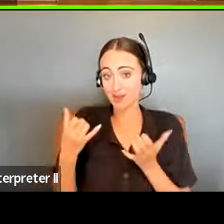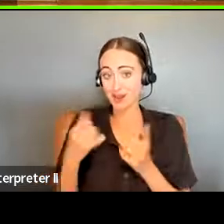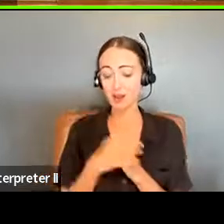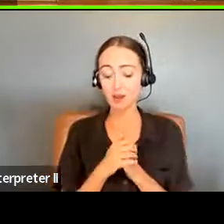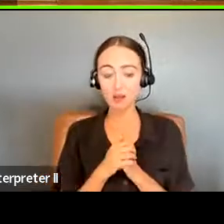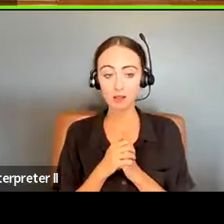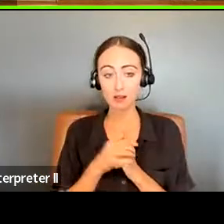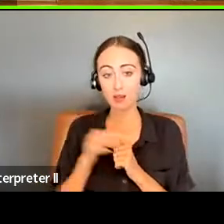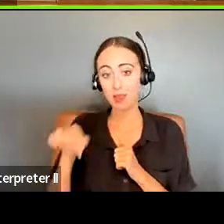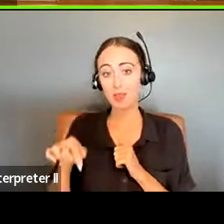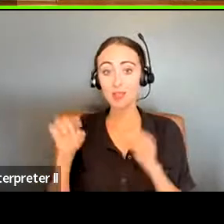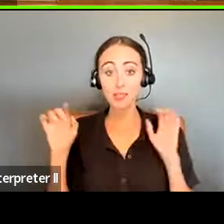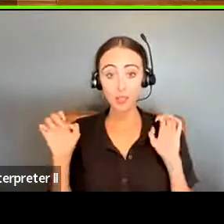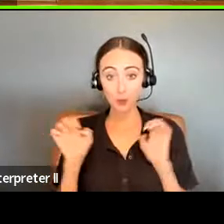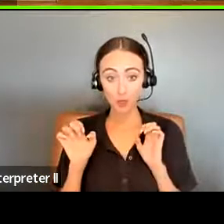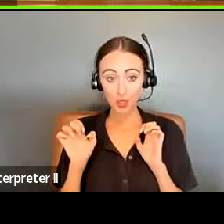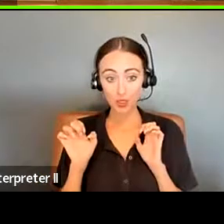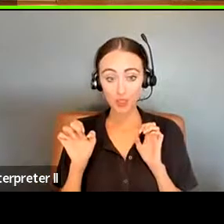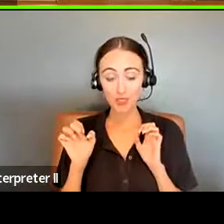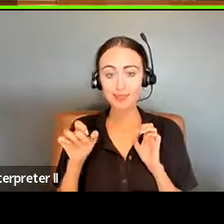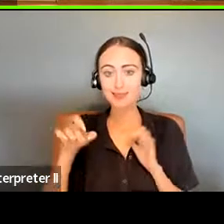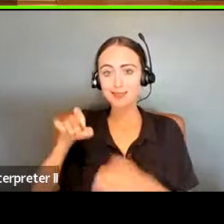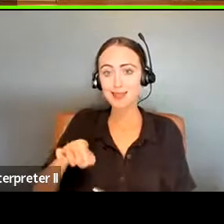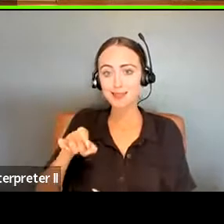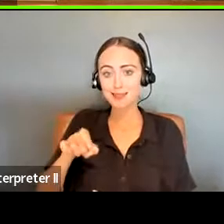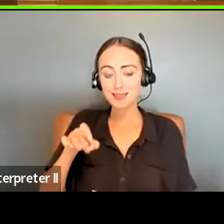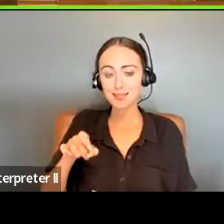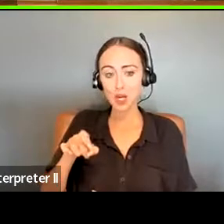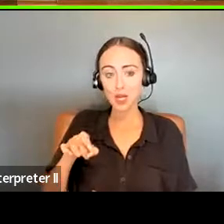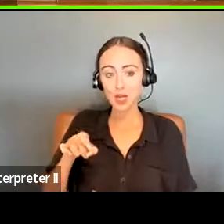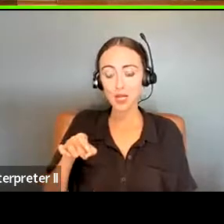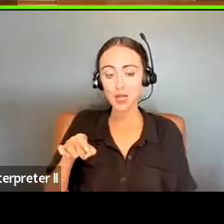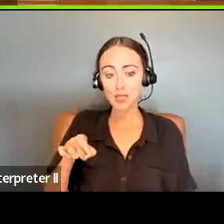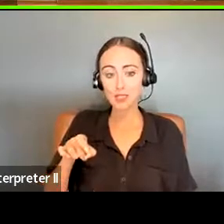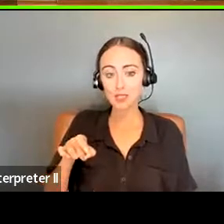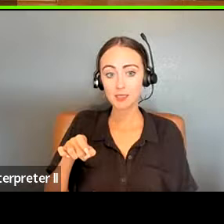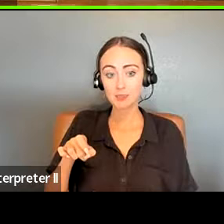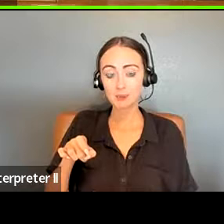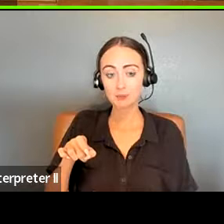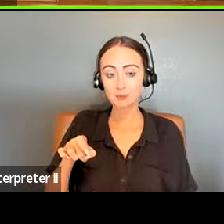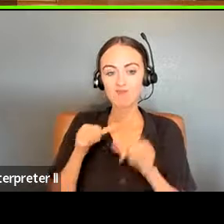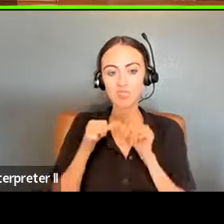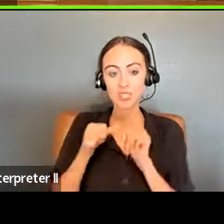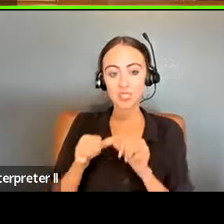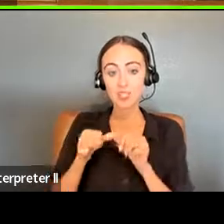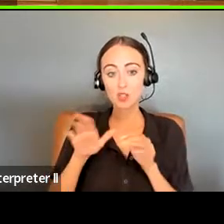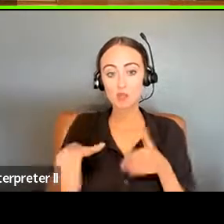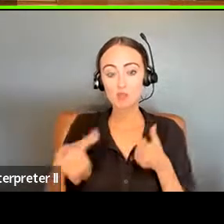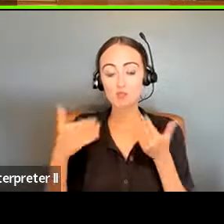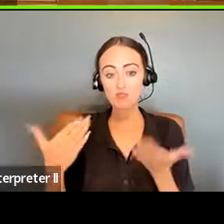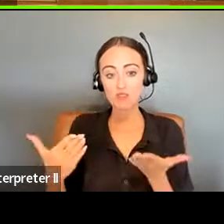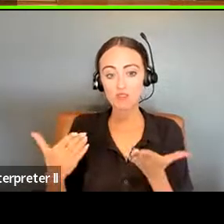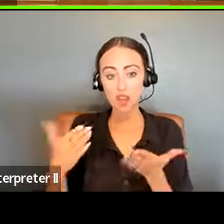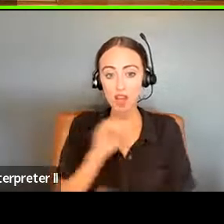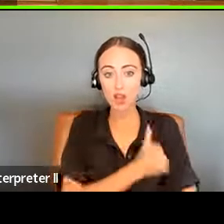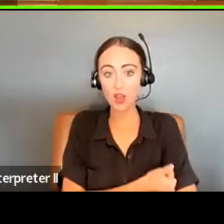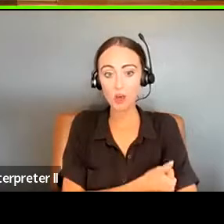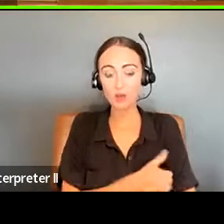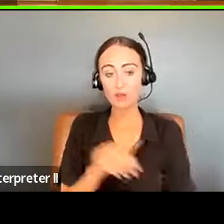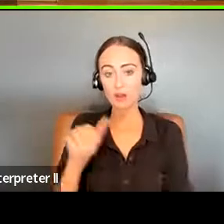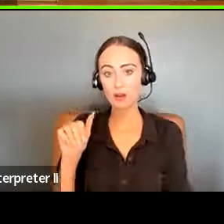This emergency is necessary to continue to provide authority for